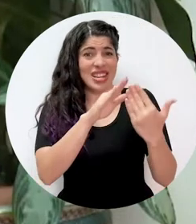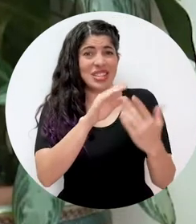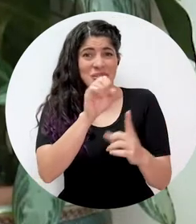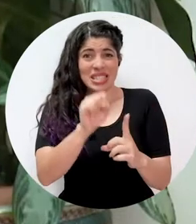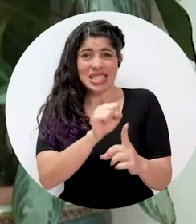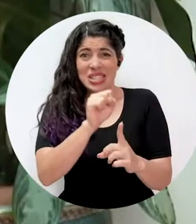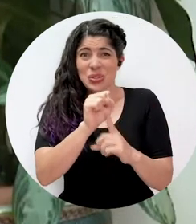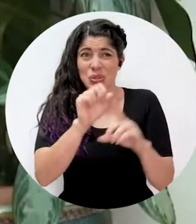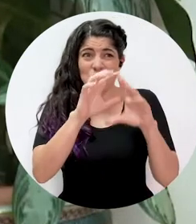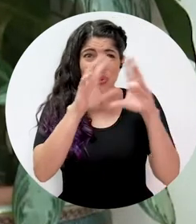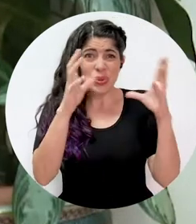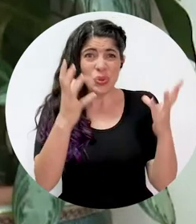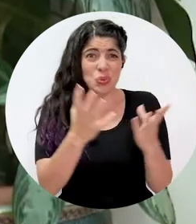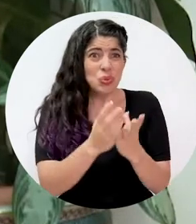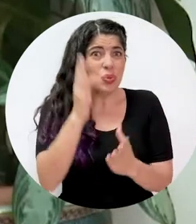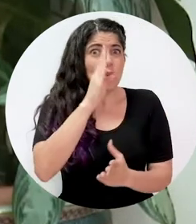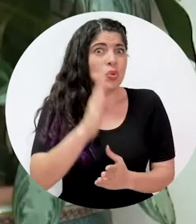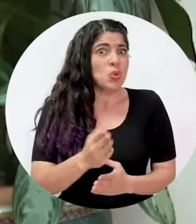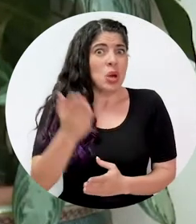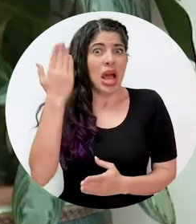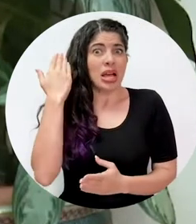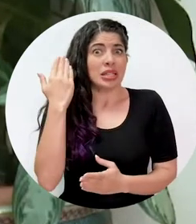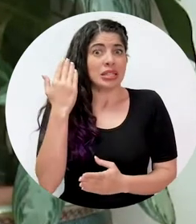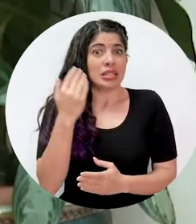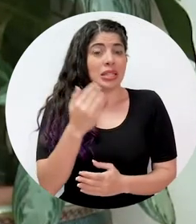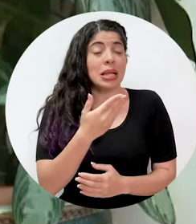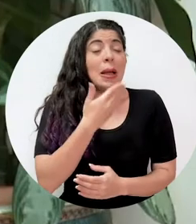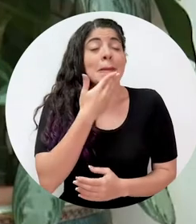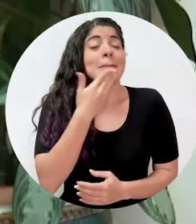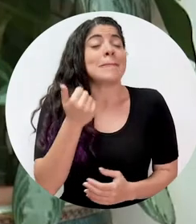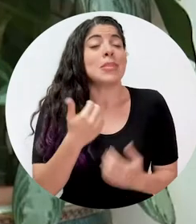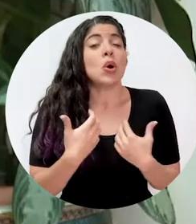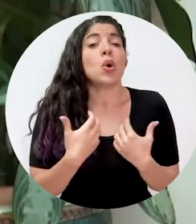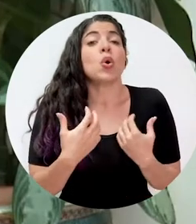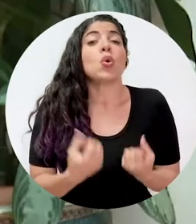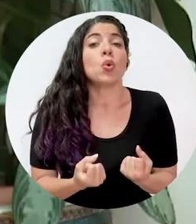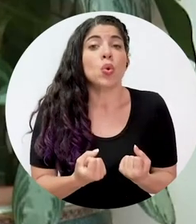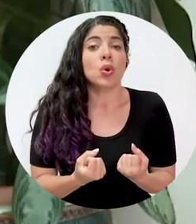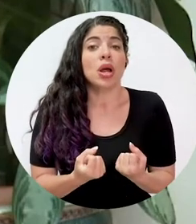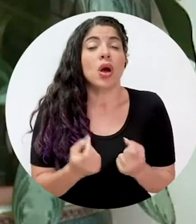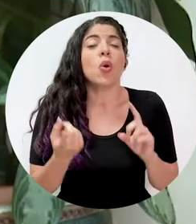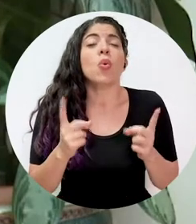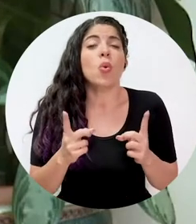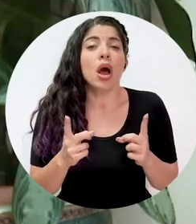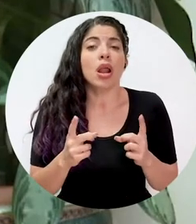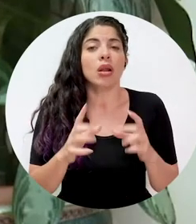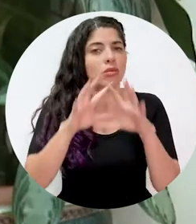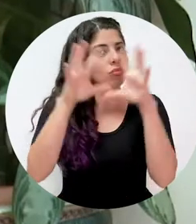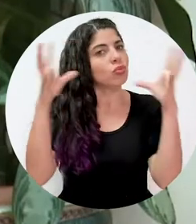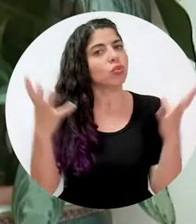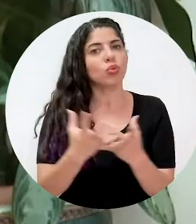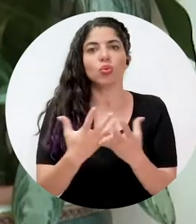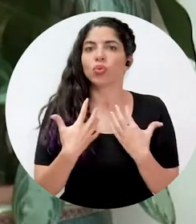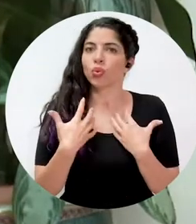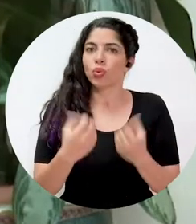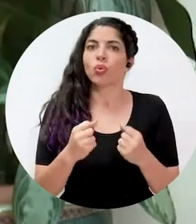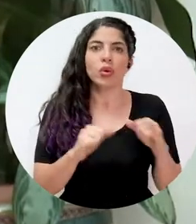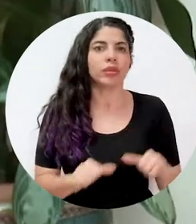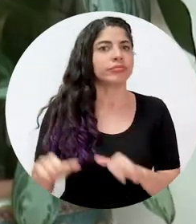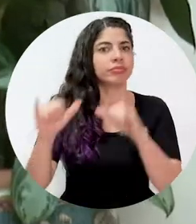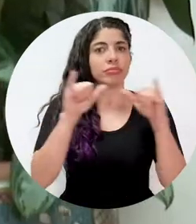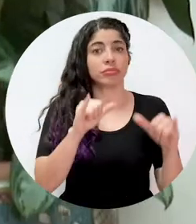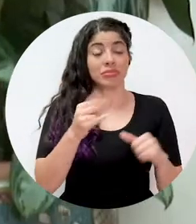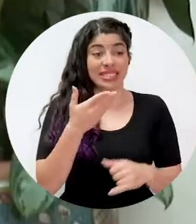global scenario, there is no better cure than a global cure.